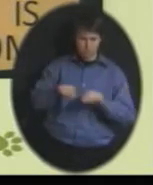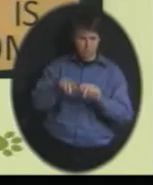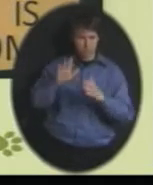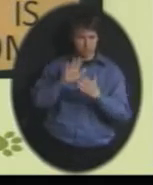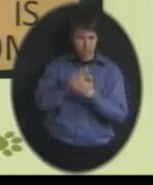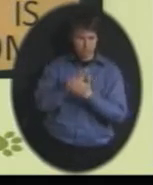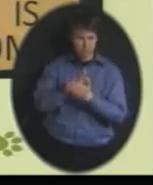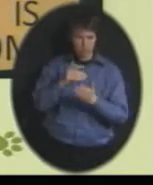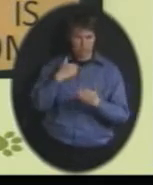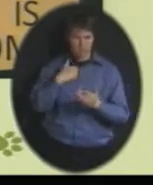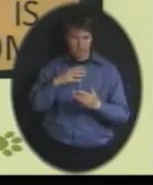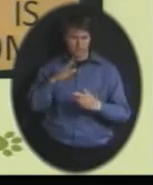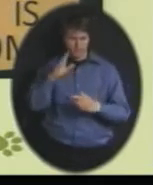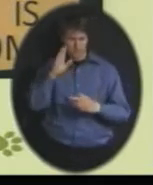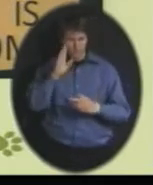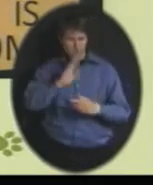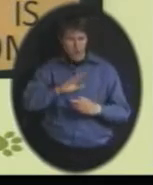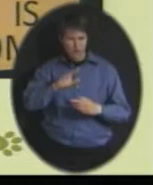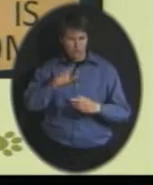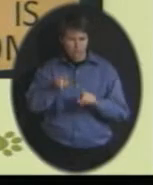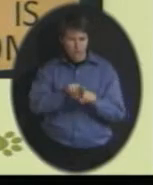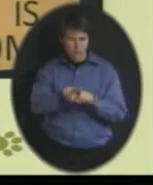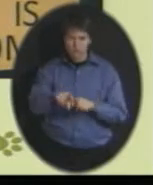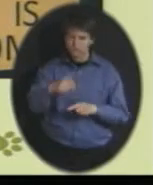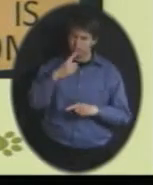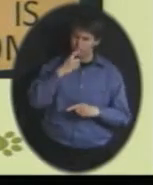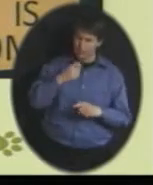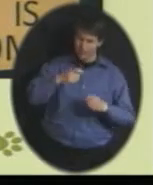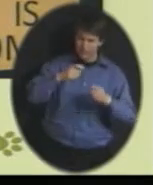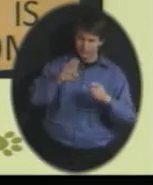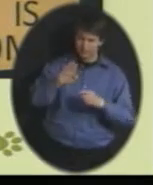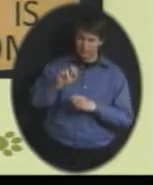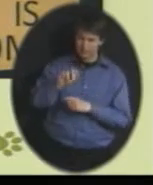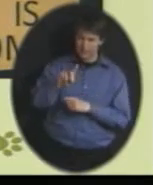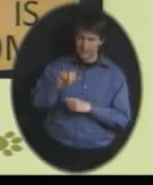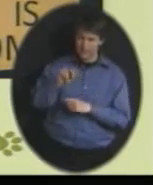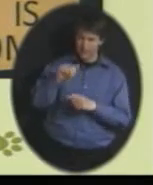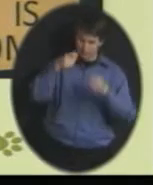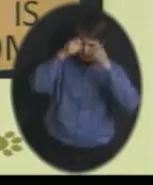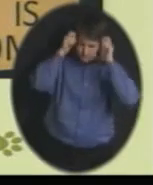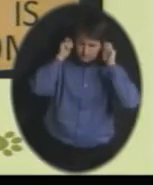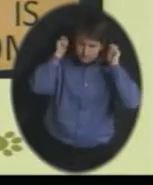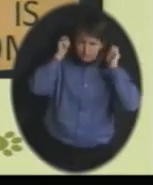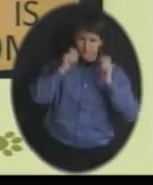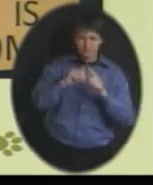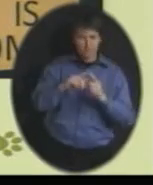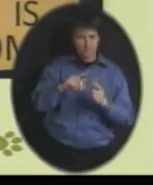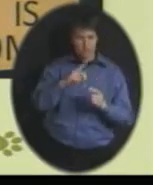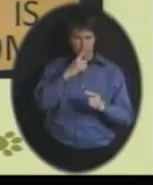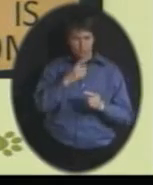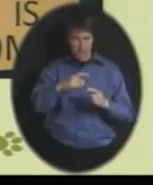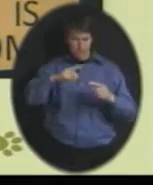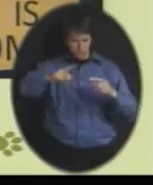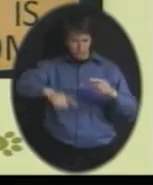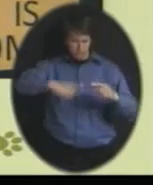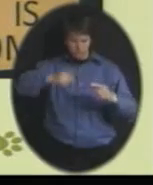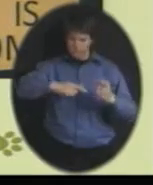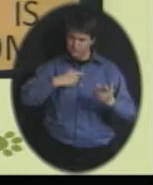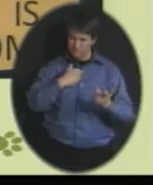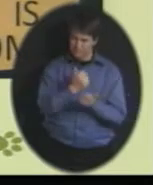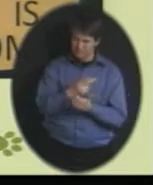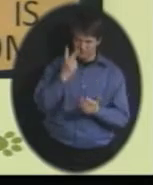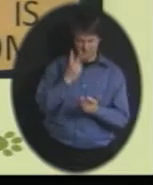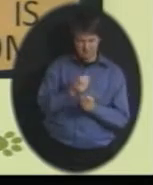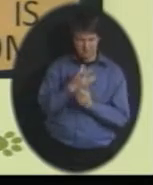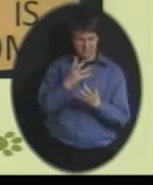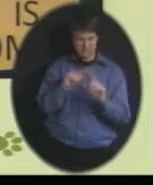brown socks. They saw red bandanas. They saw hamster wheels. They saw all sorts of things that pertain